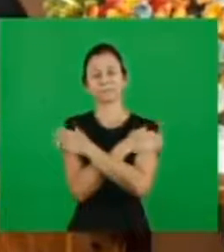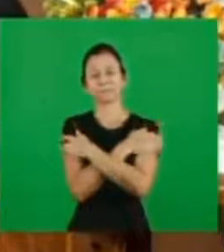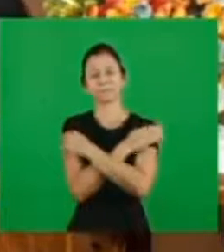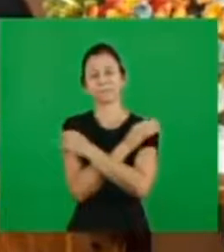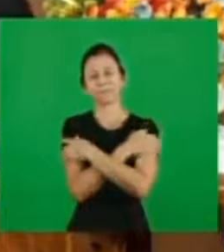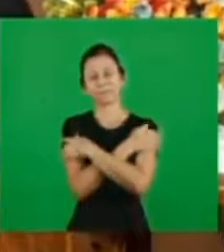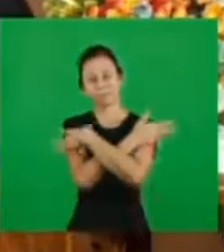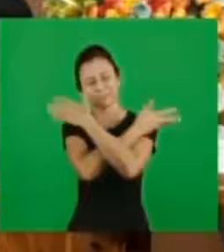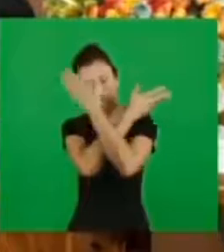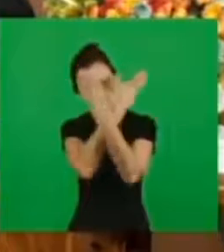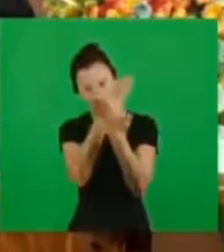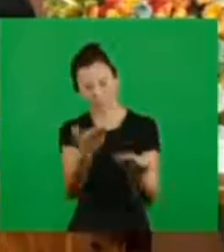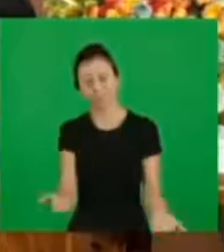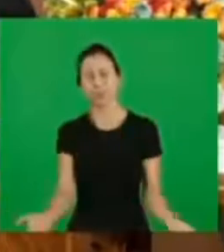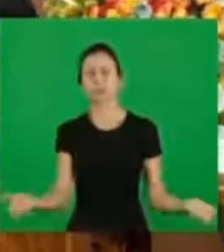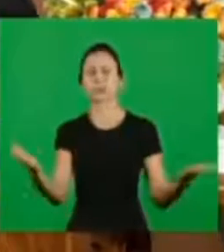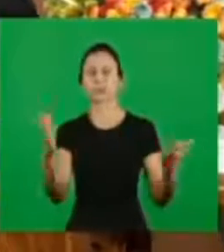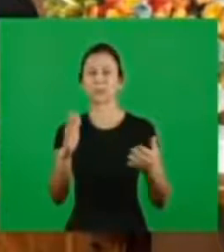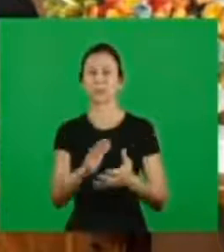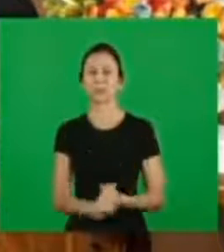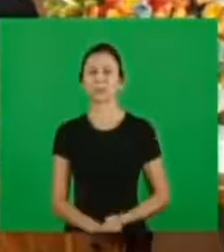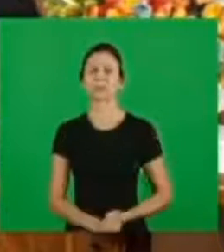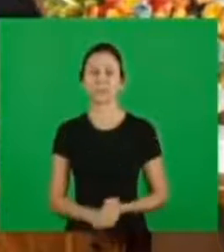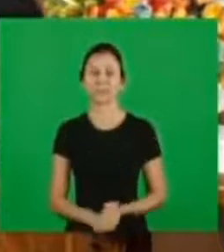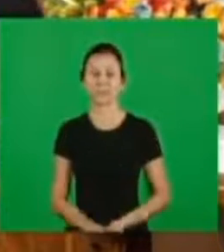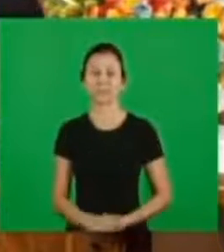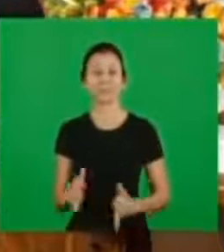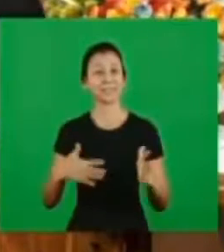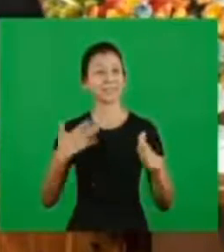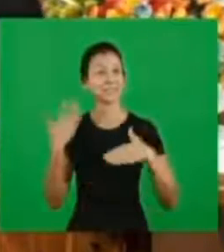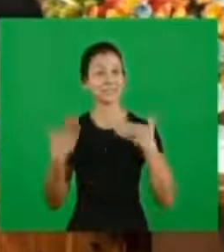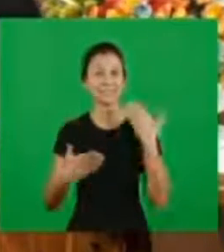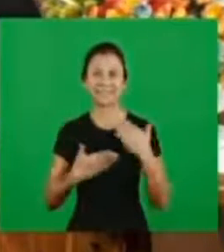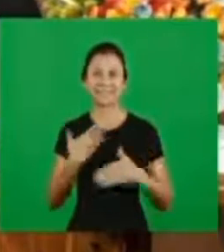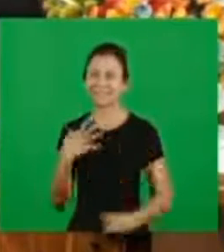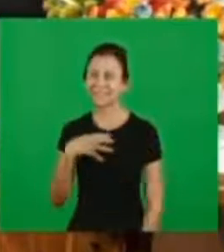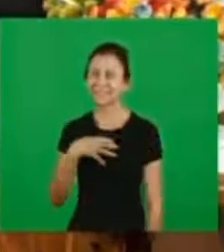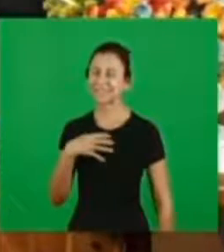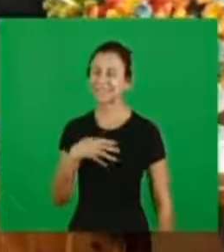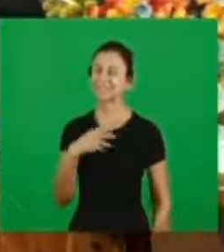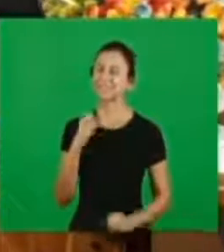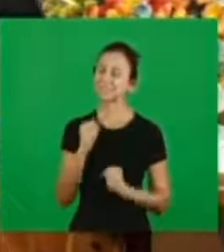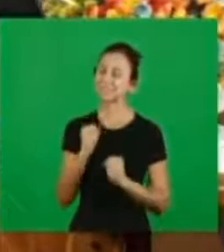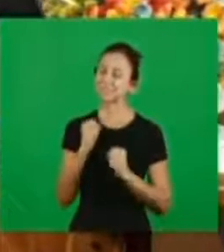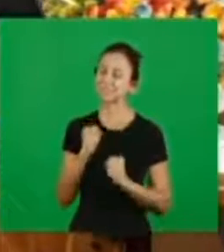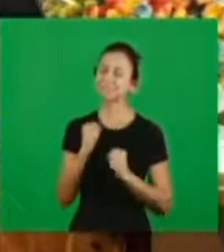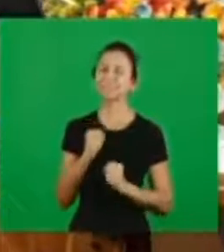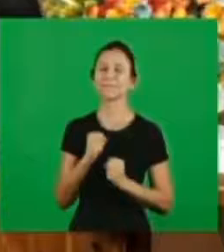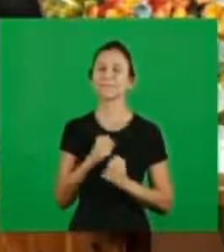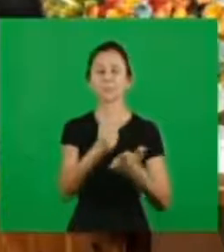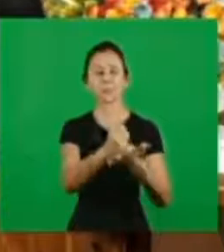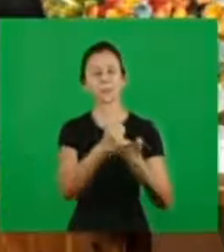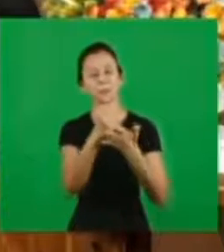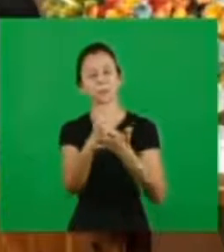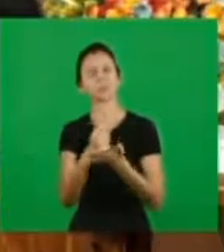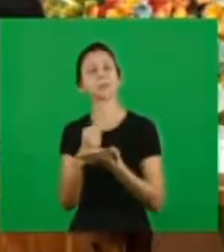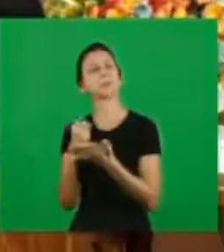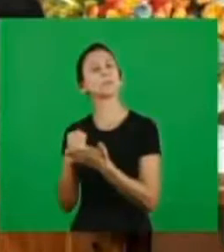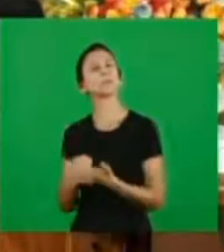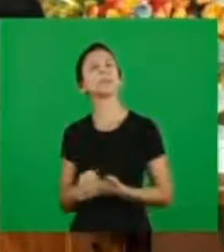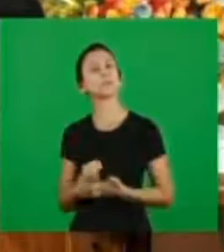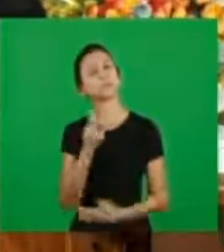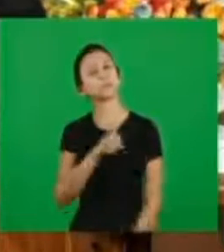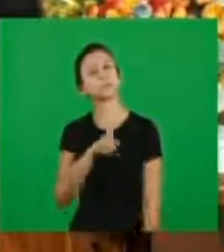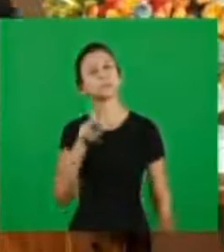embrace and fraternal embrace and the joy of our heart for being able to count